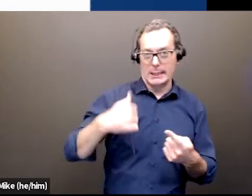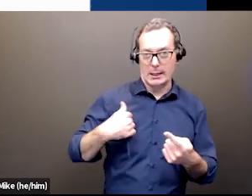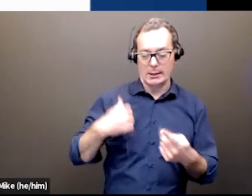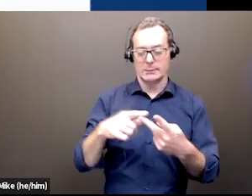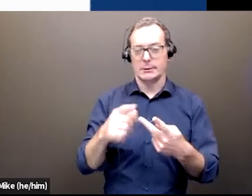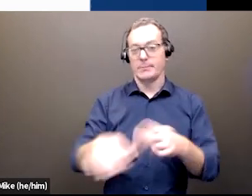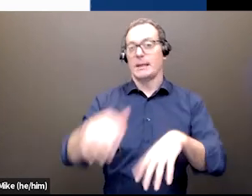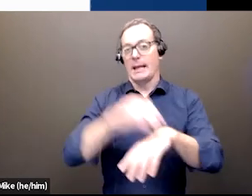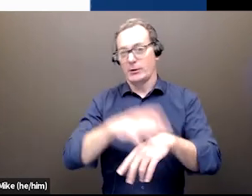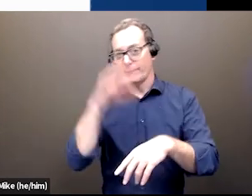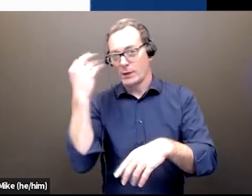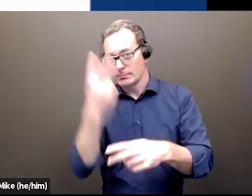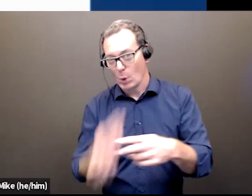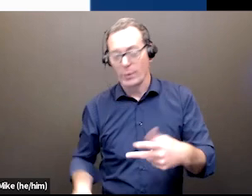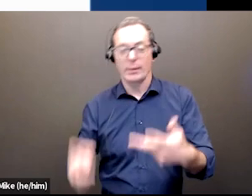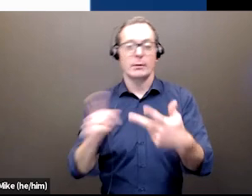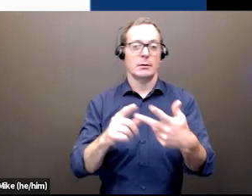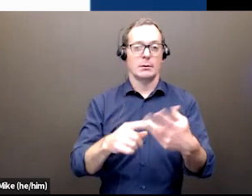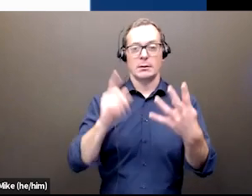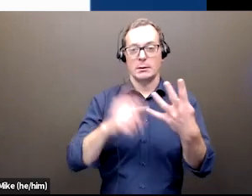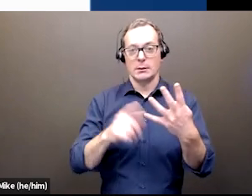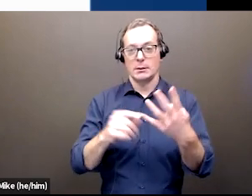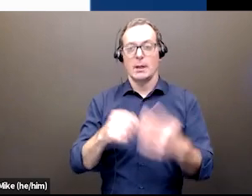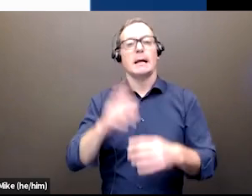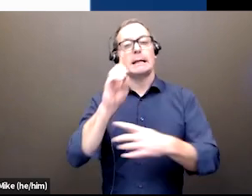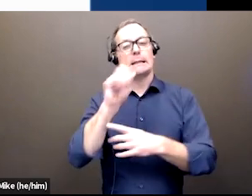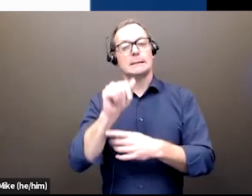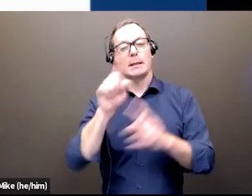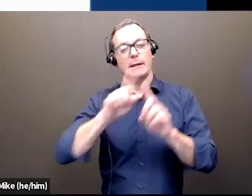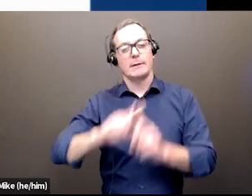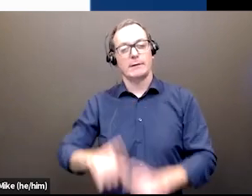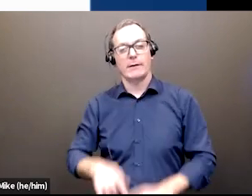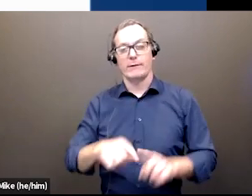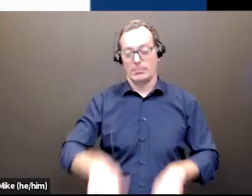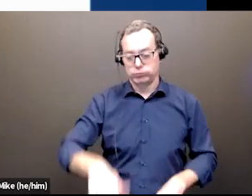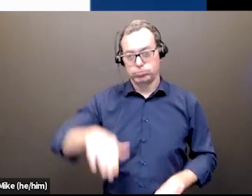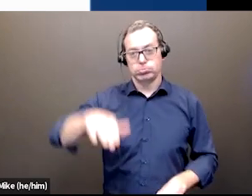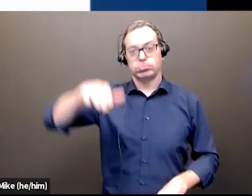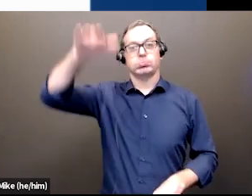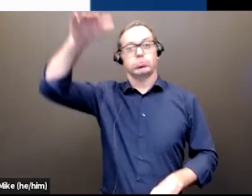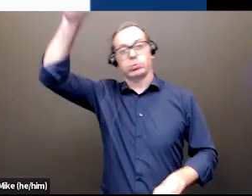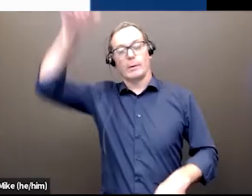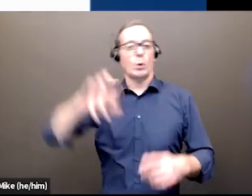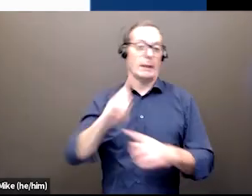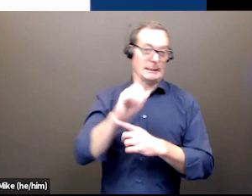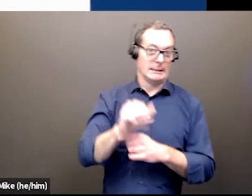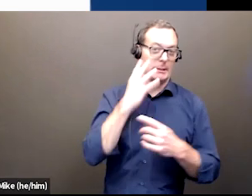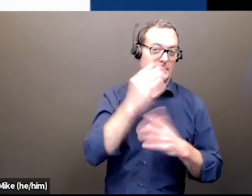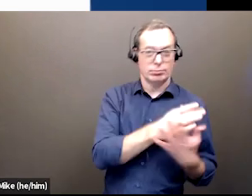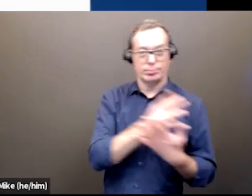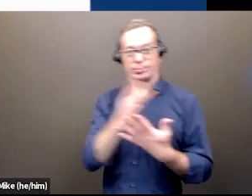and English, supports a range of disabilities across the lifespan, is regularly maintained with